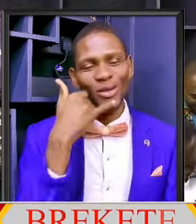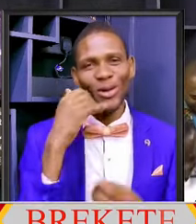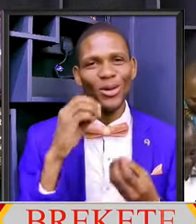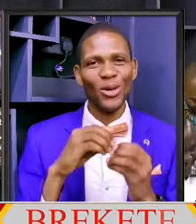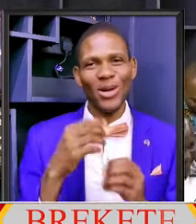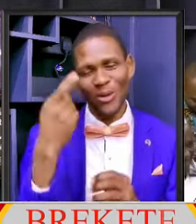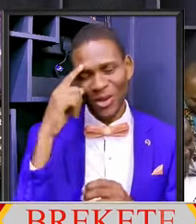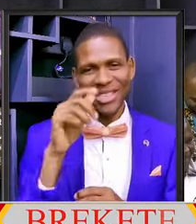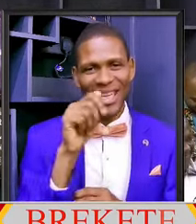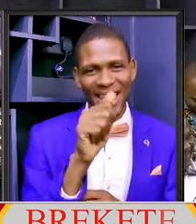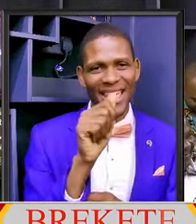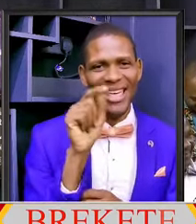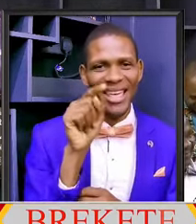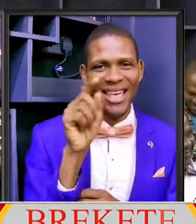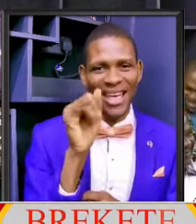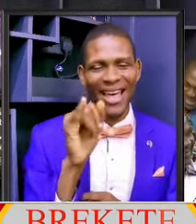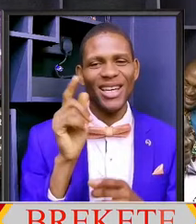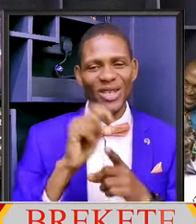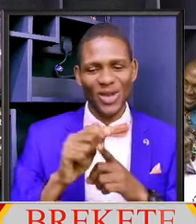number for the AI training.